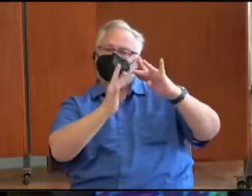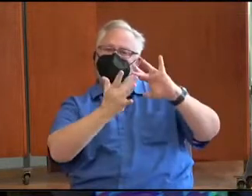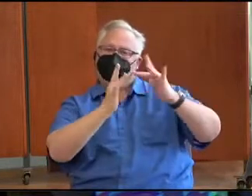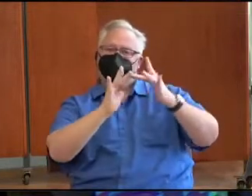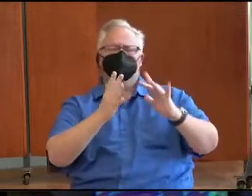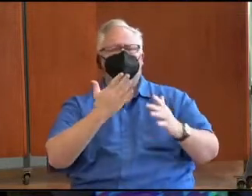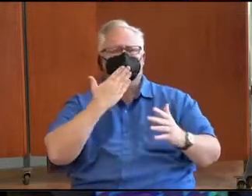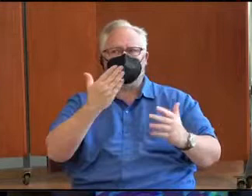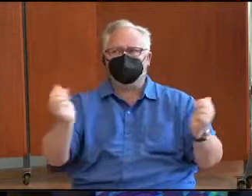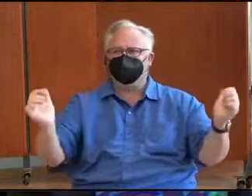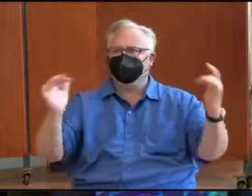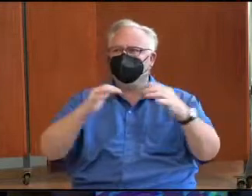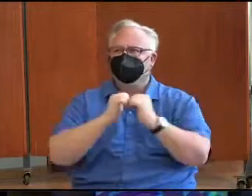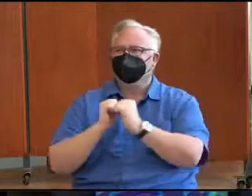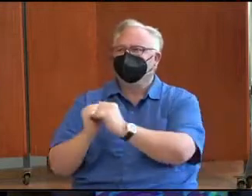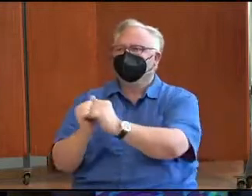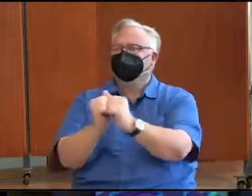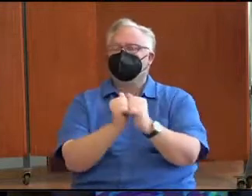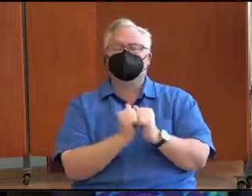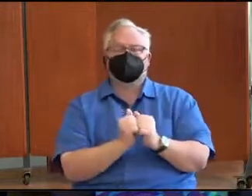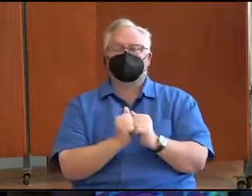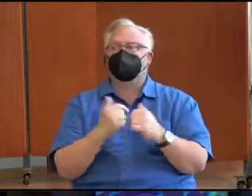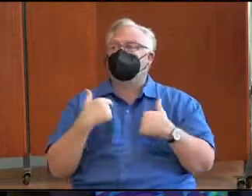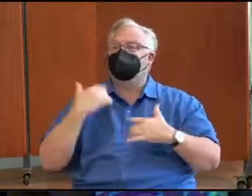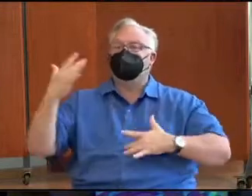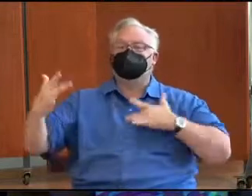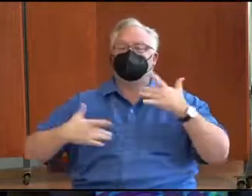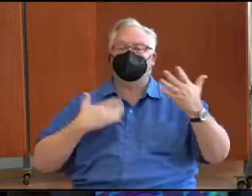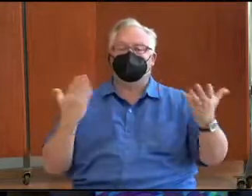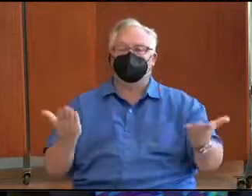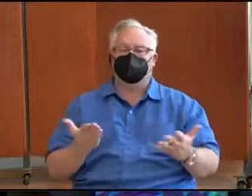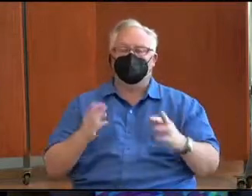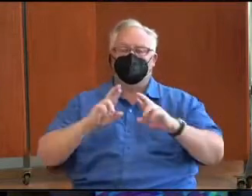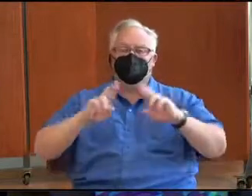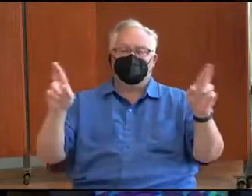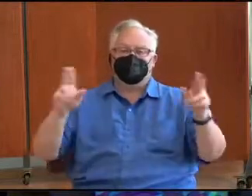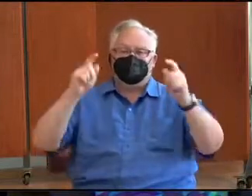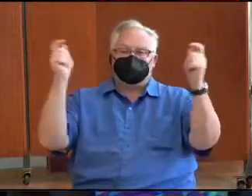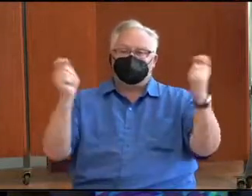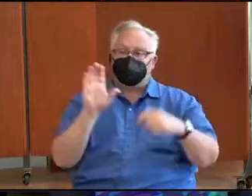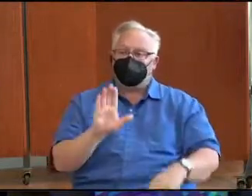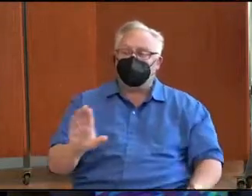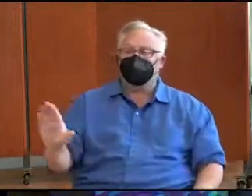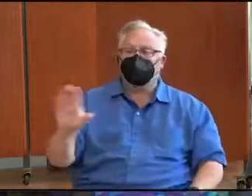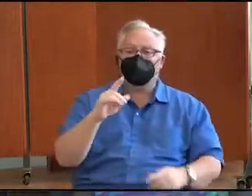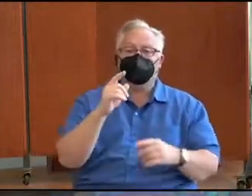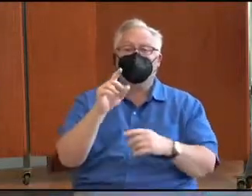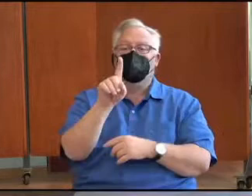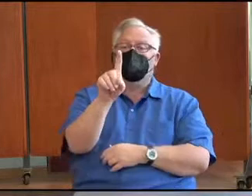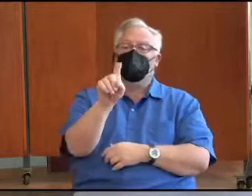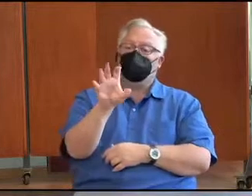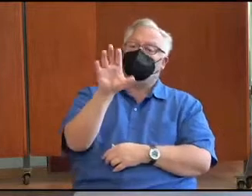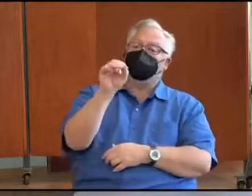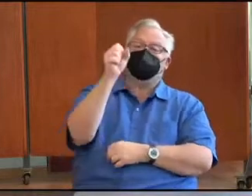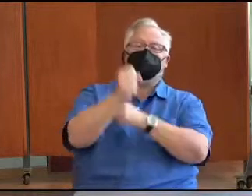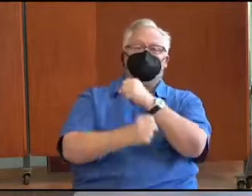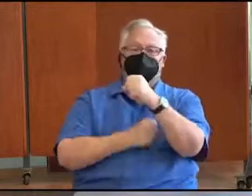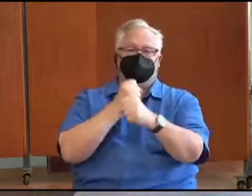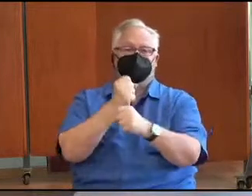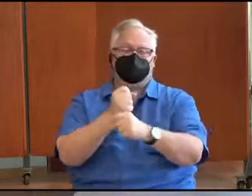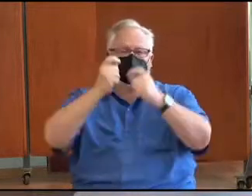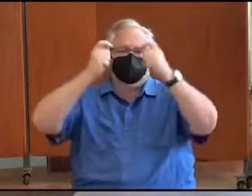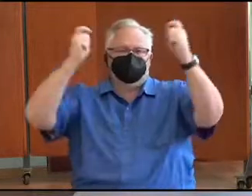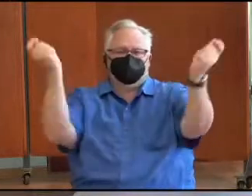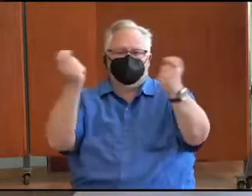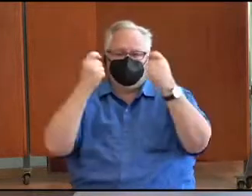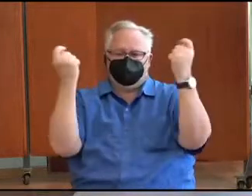I'm excited to be here as you are about to celebrate your 150th anniversary. So I'm here as a little bit